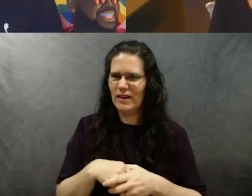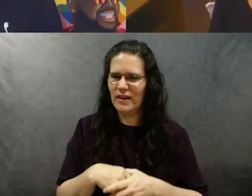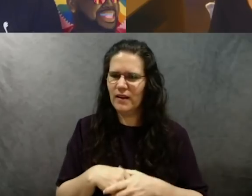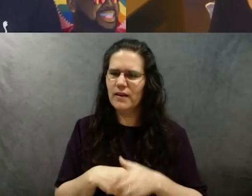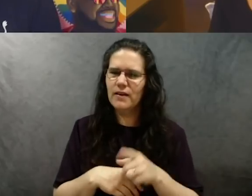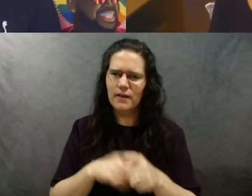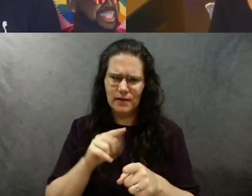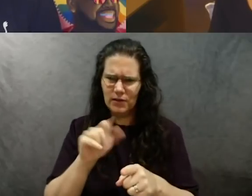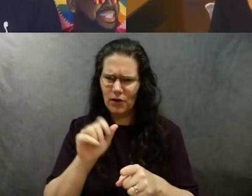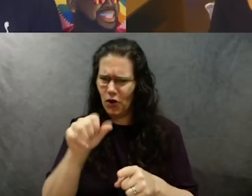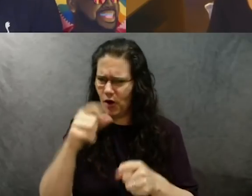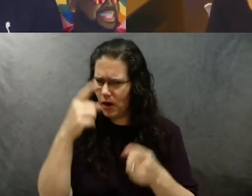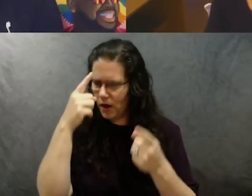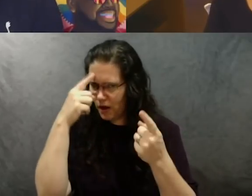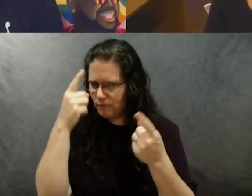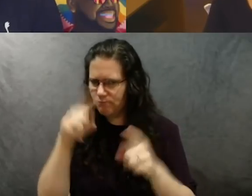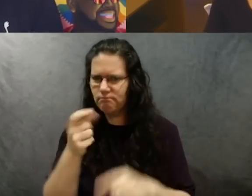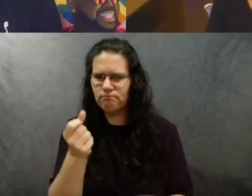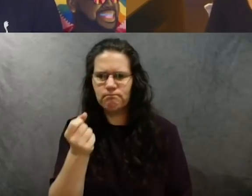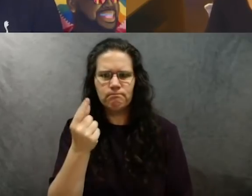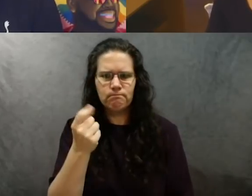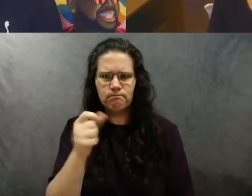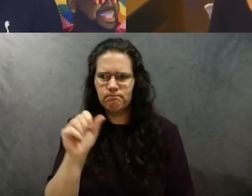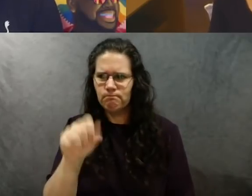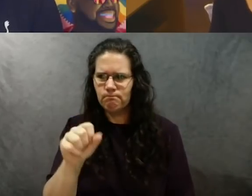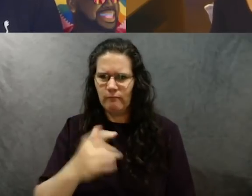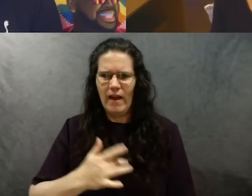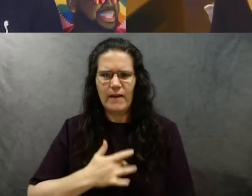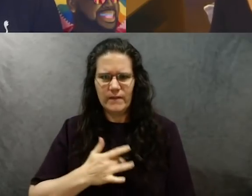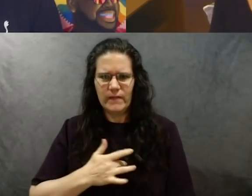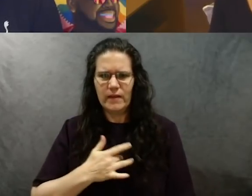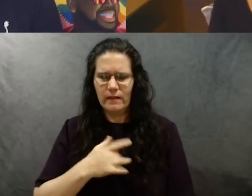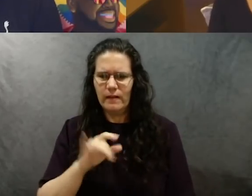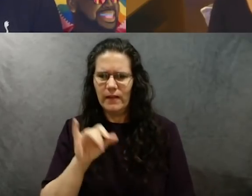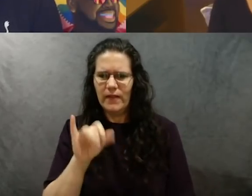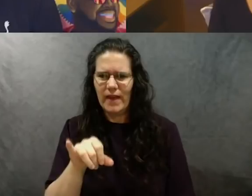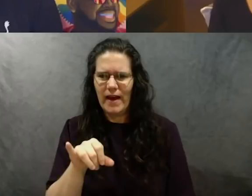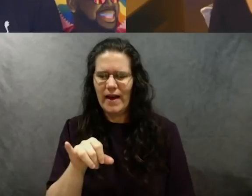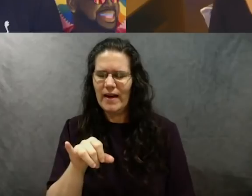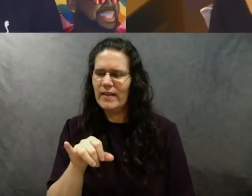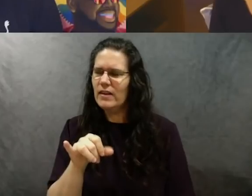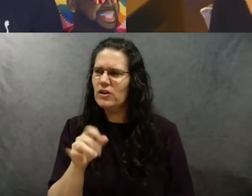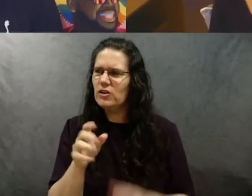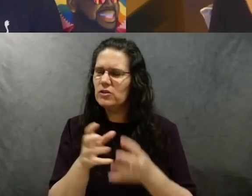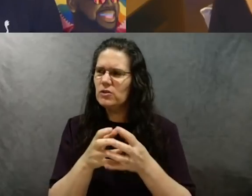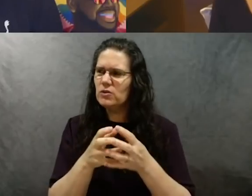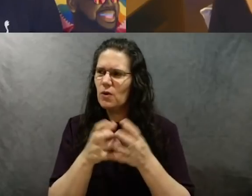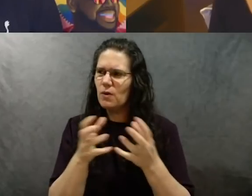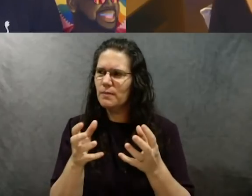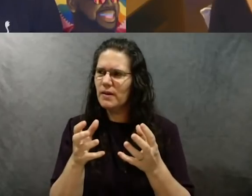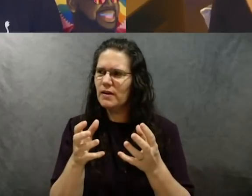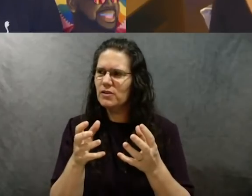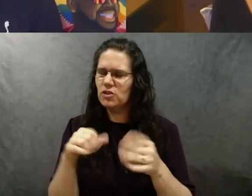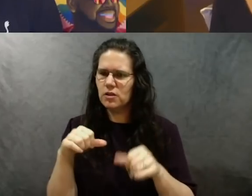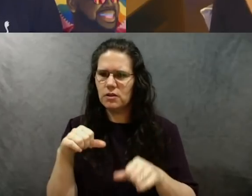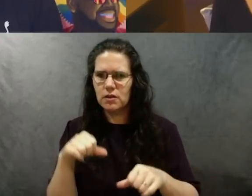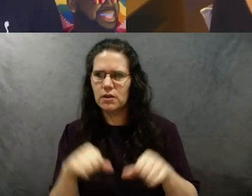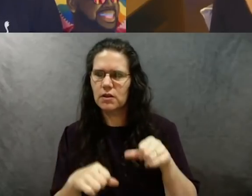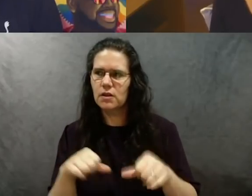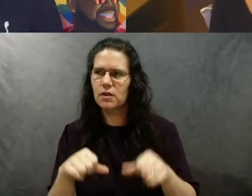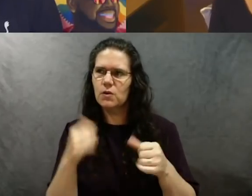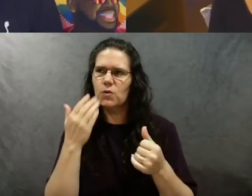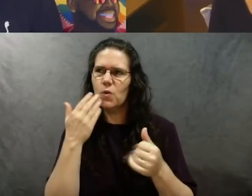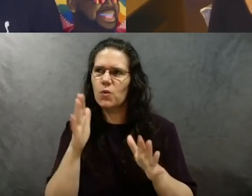you. I think what I'm feeling the same, that there's such a sense of uncertainty about the